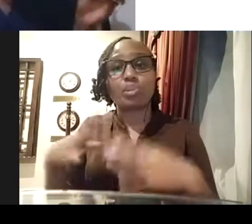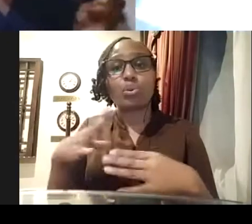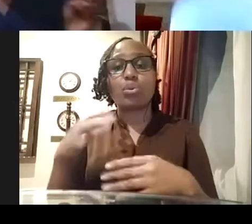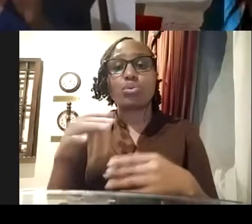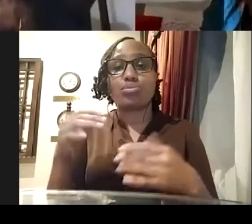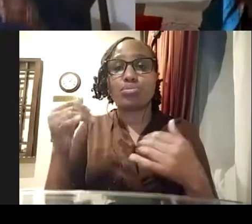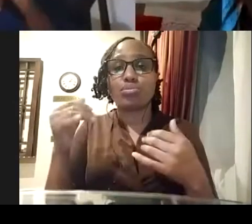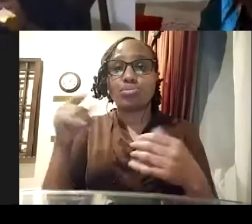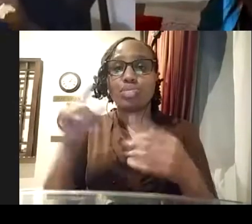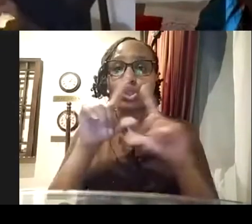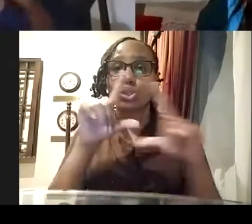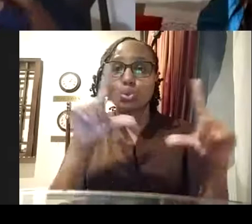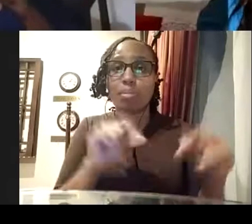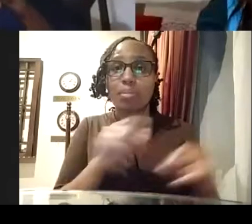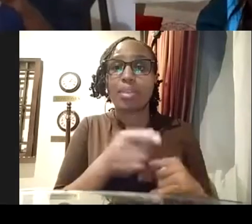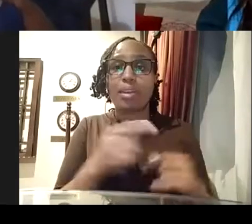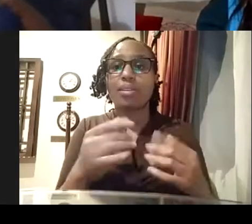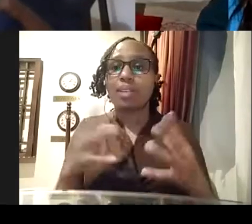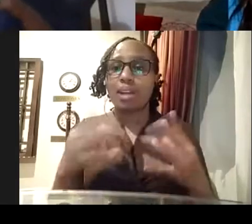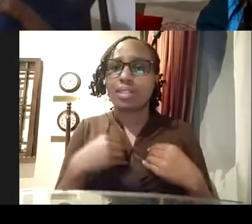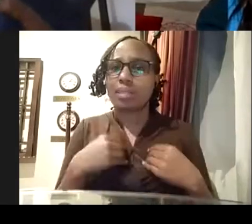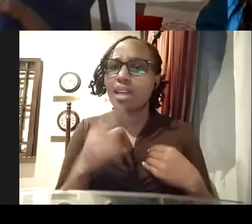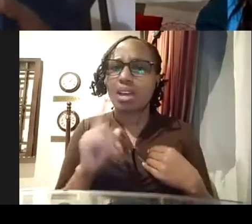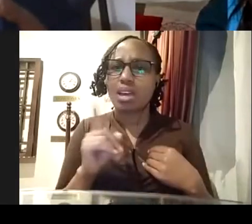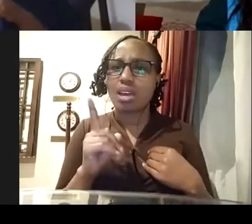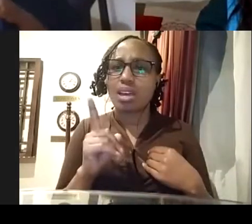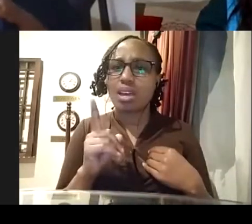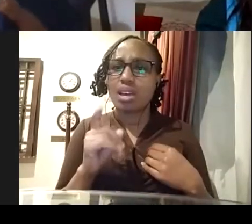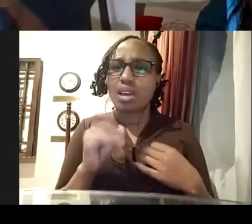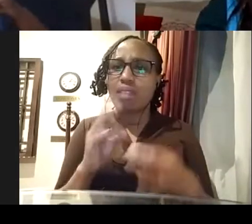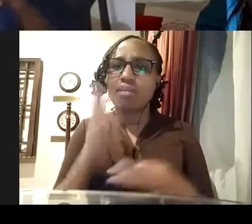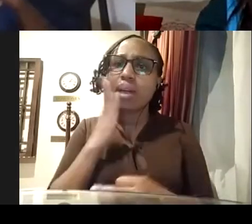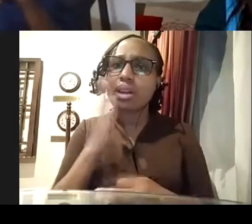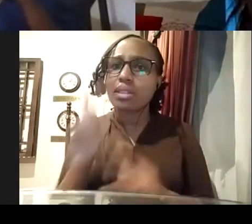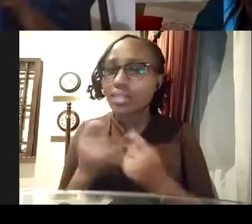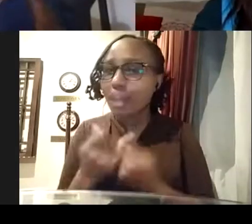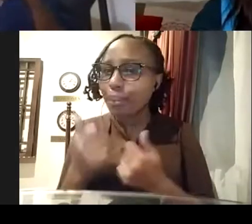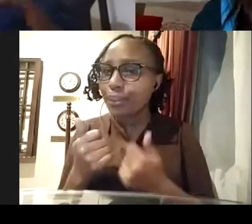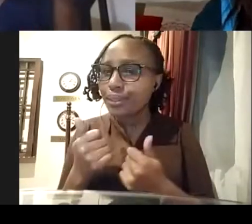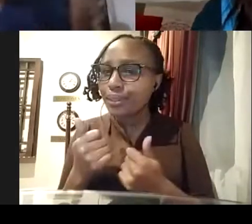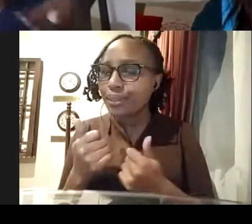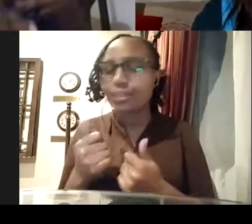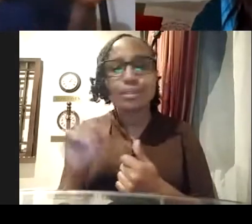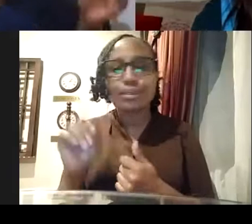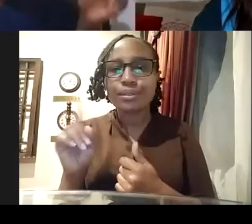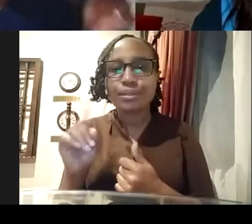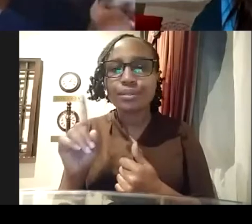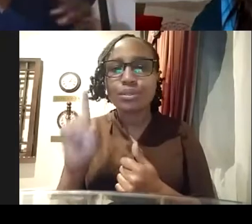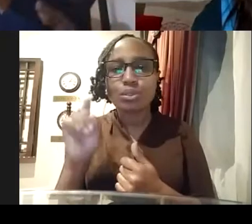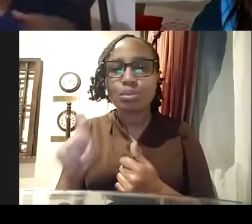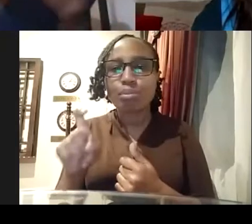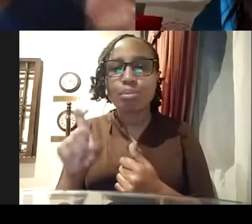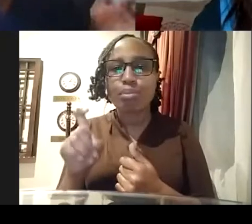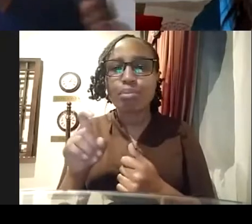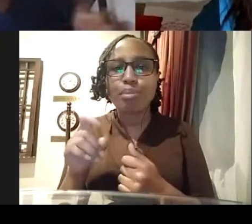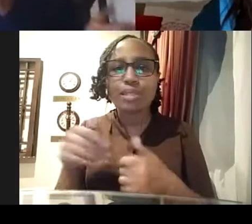lover home from another tribe, their parents would be like, ah, his mother, he's from what part of the country? No. You have to come and keep it here in the